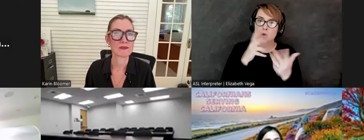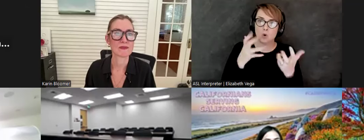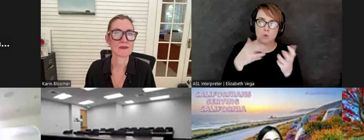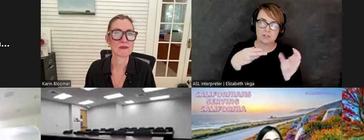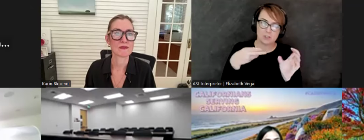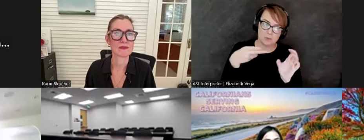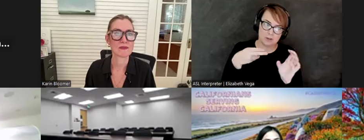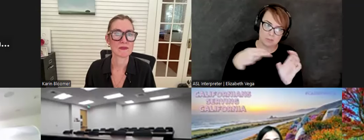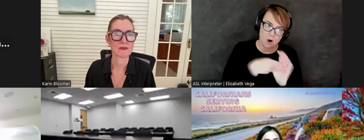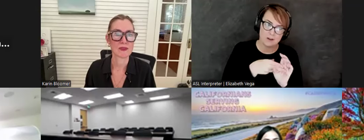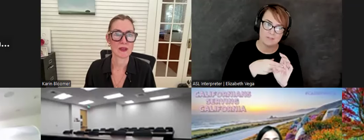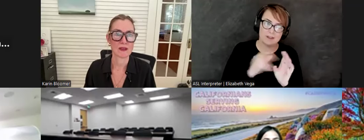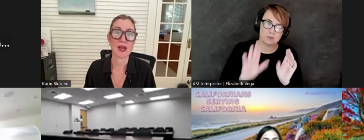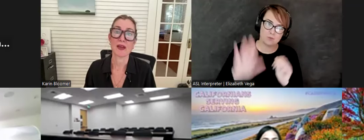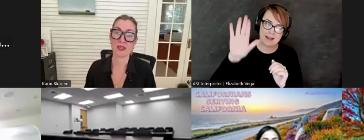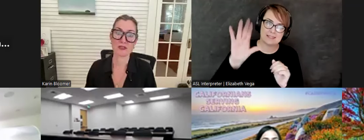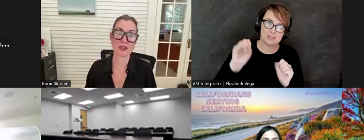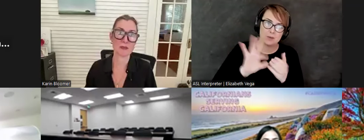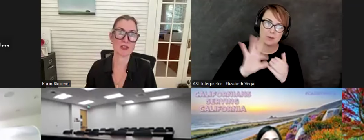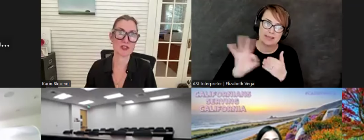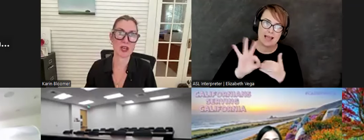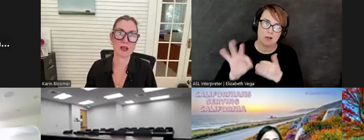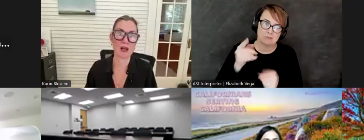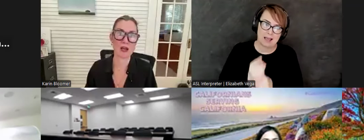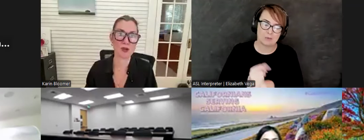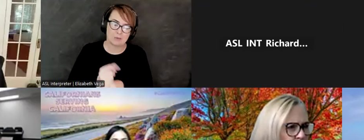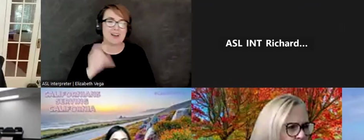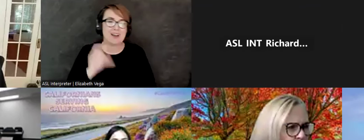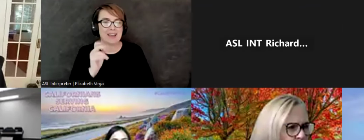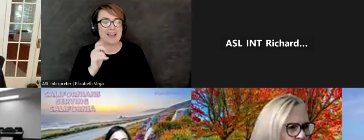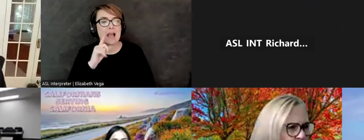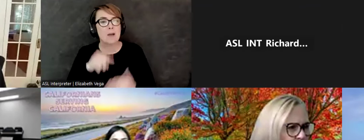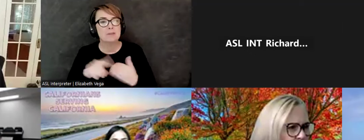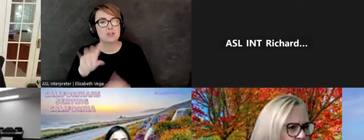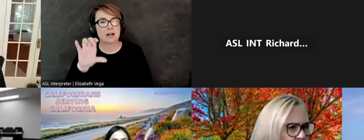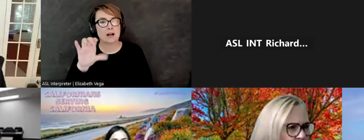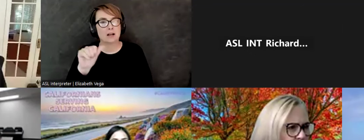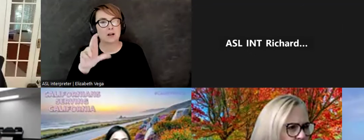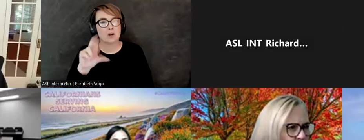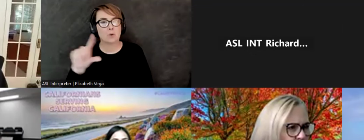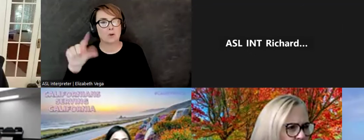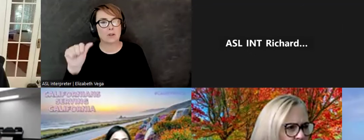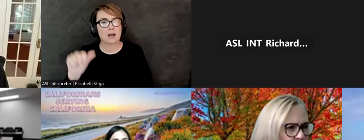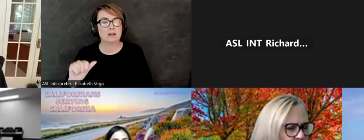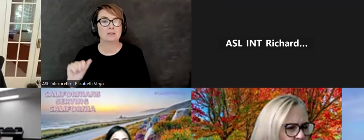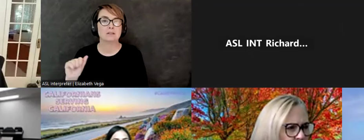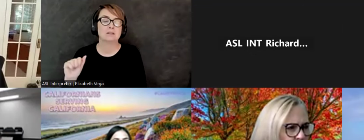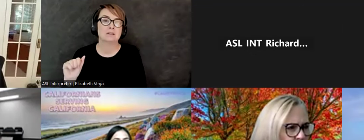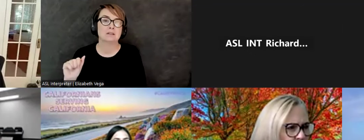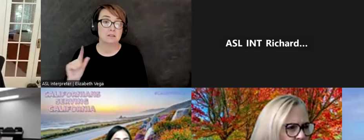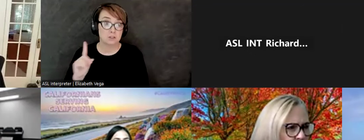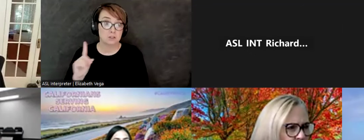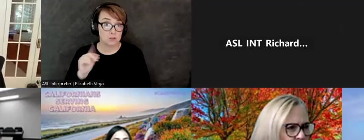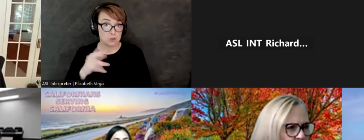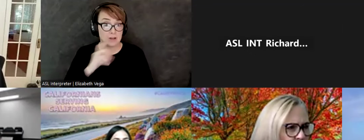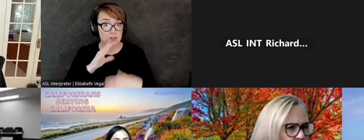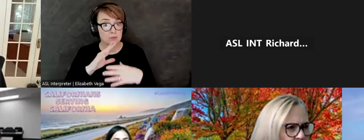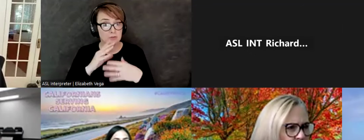an accurate count. Yeah, thank you. So let me just check on Carola. Carola, you want to share why you're raising your